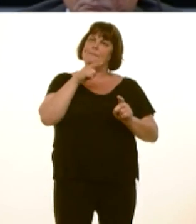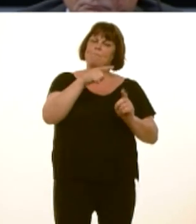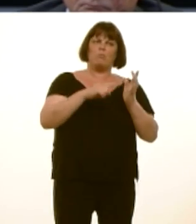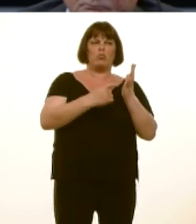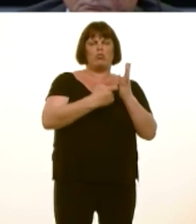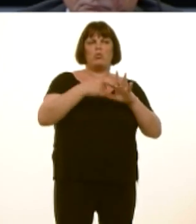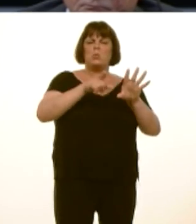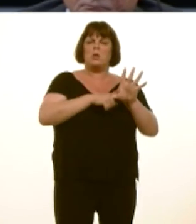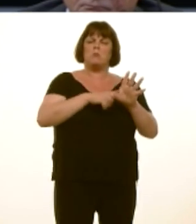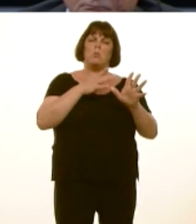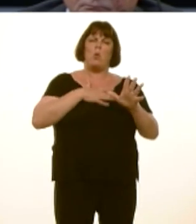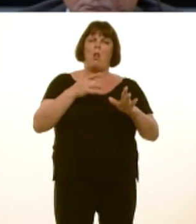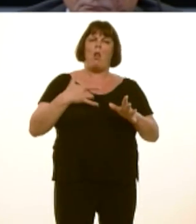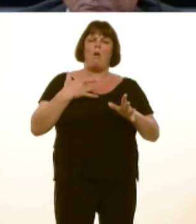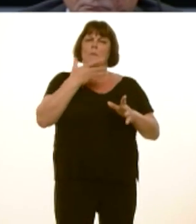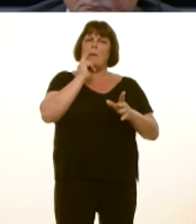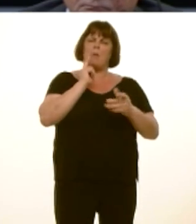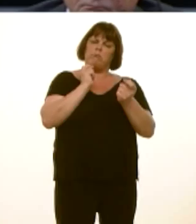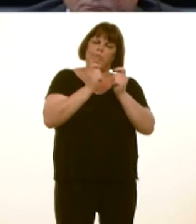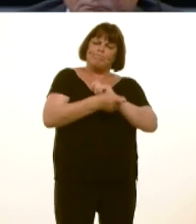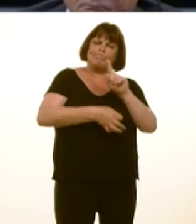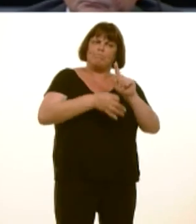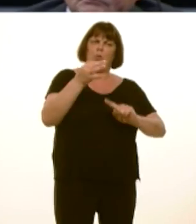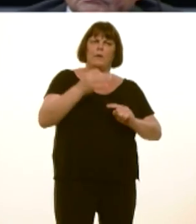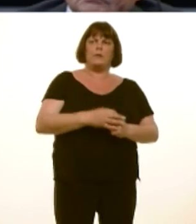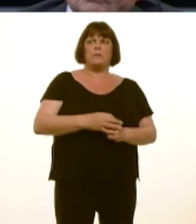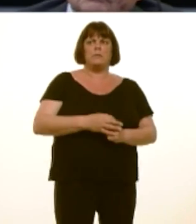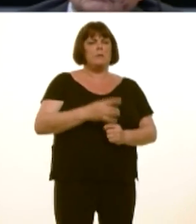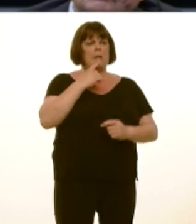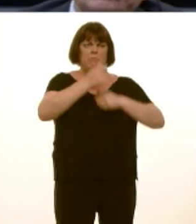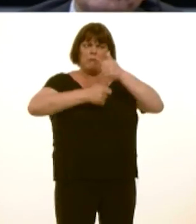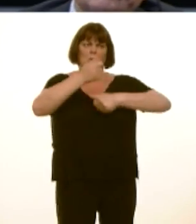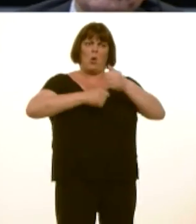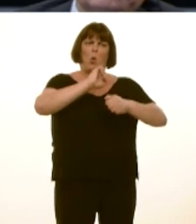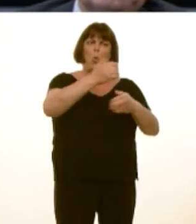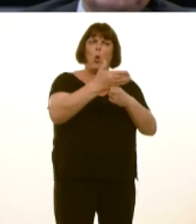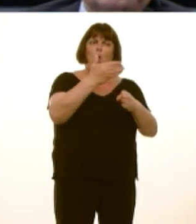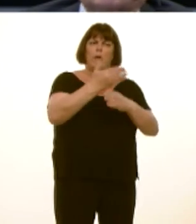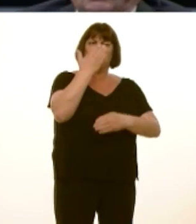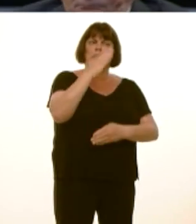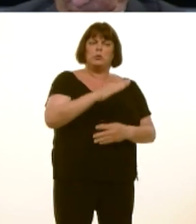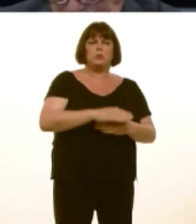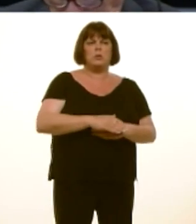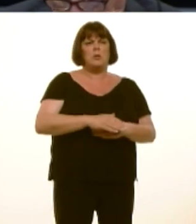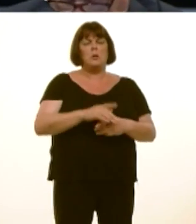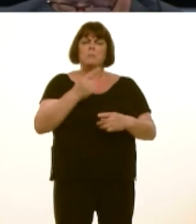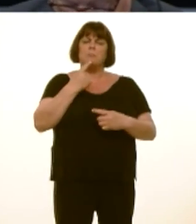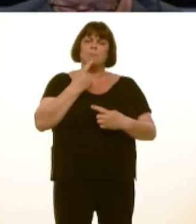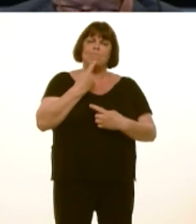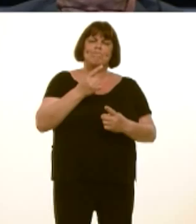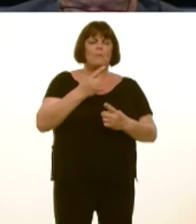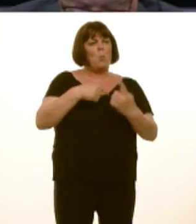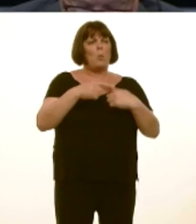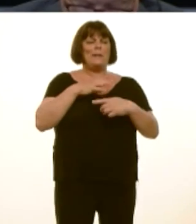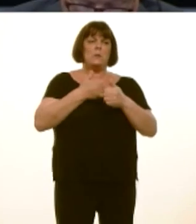people, spoke very movingly of her record of service, but also spoke of the need to support one another. And